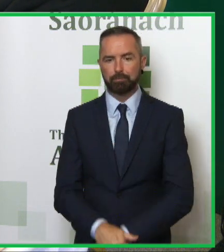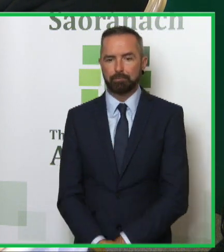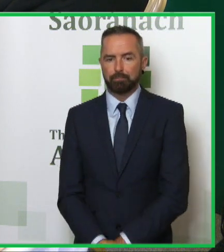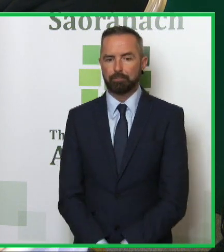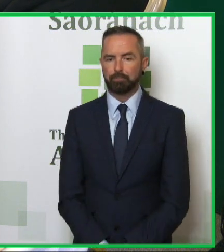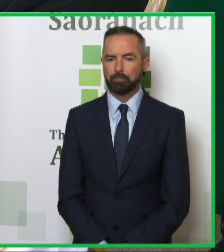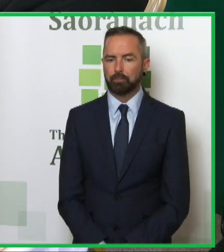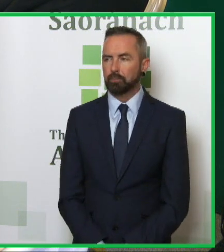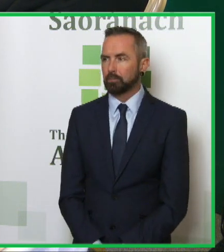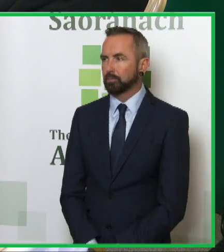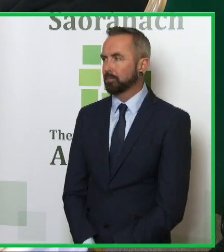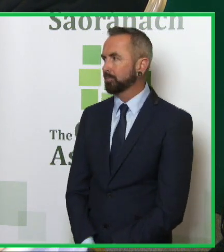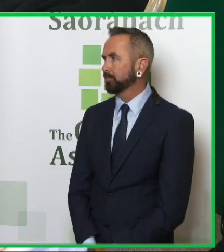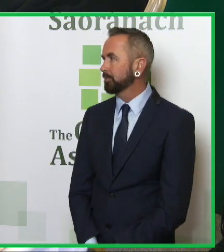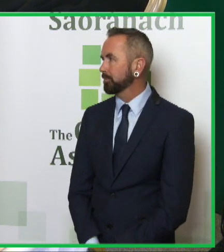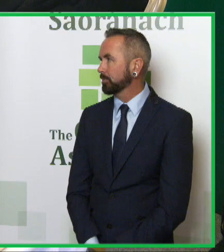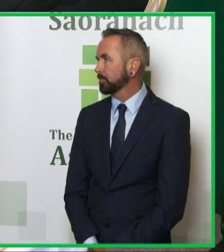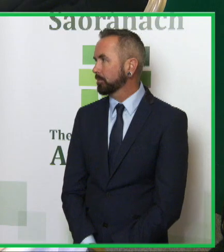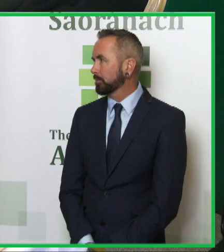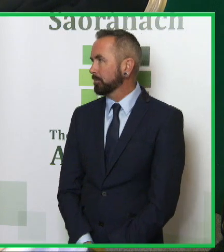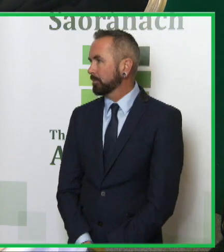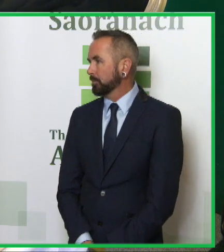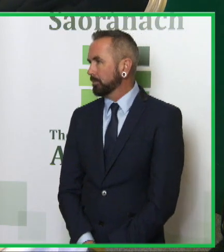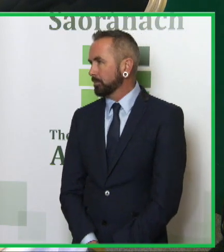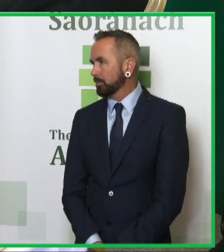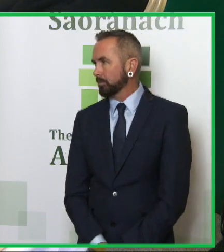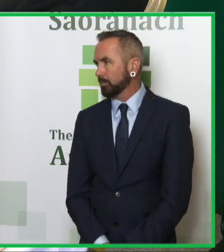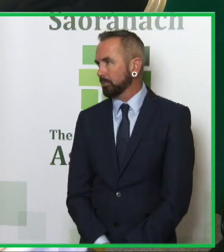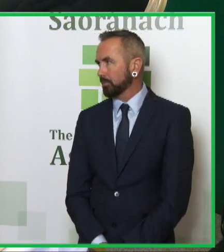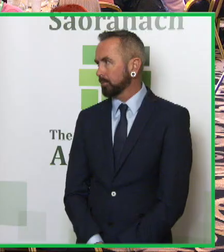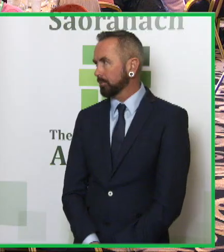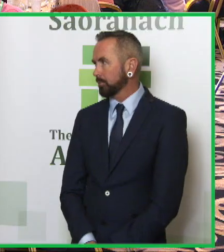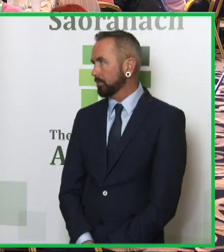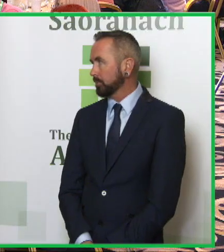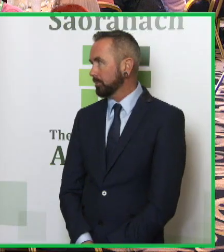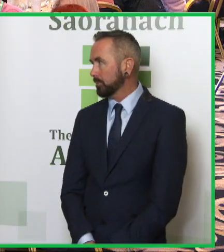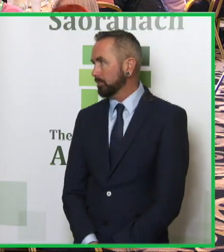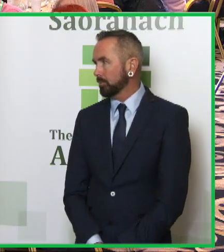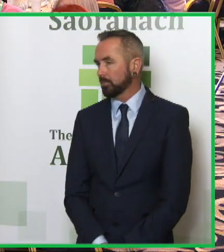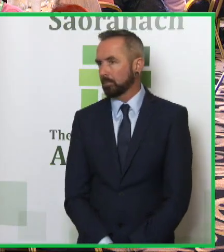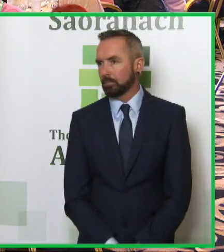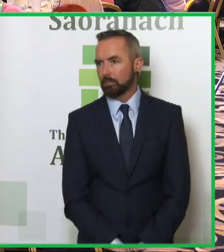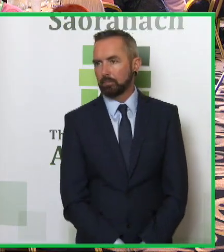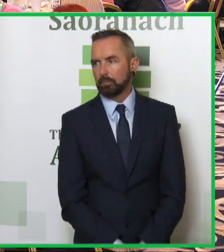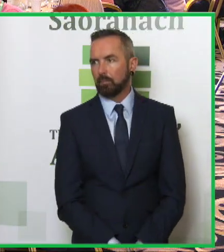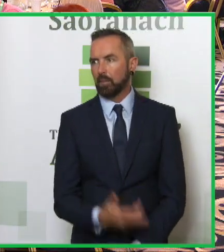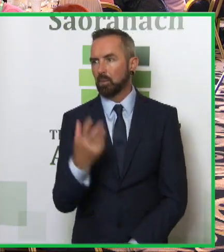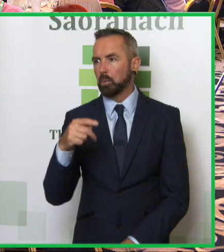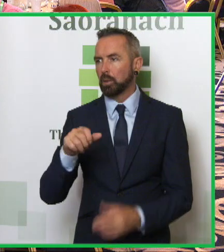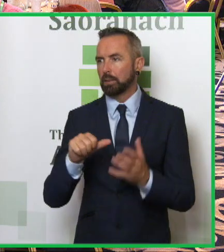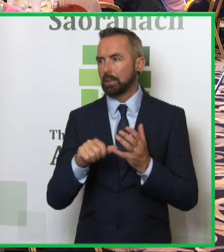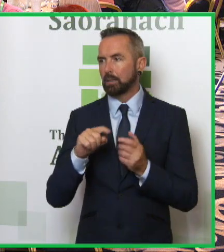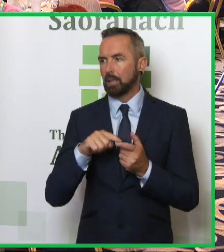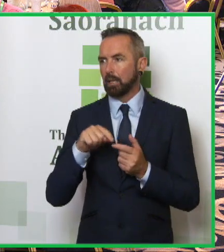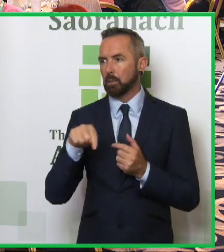It's where the rubber hits the road at a government level. Tau 4, Kerry first, and then... On 3.6 and